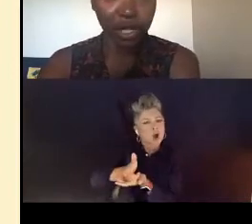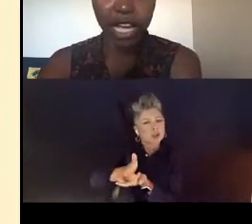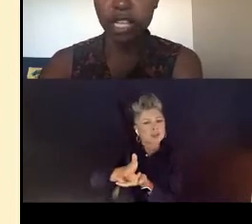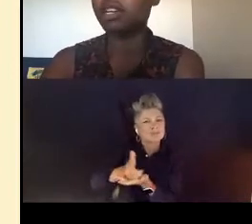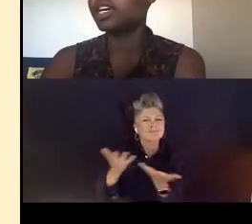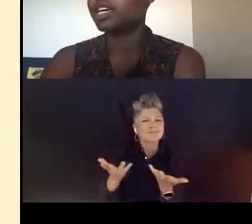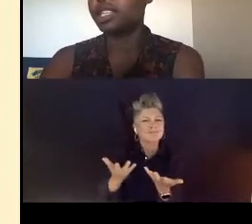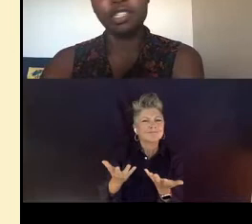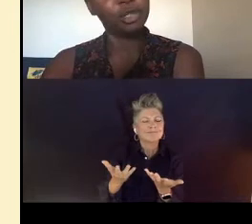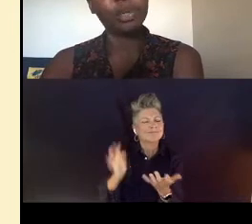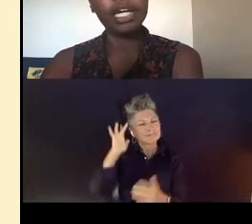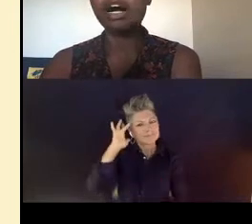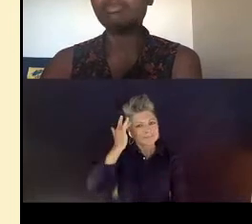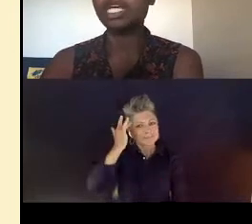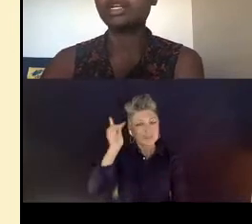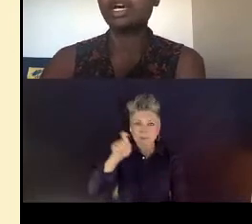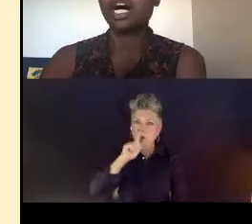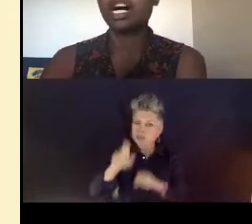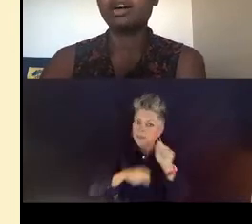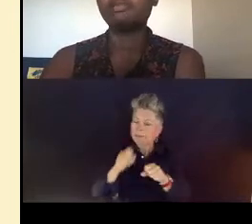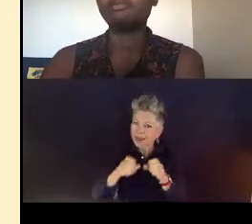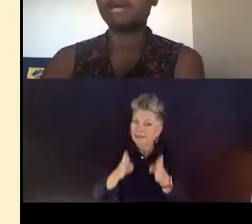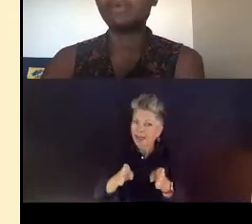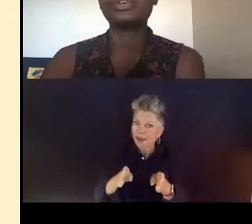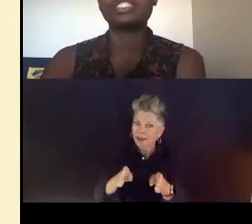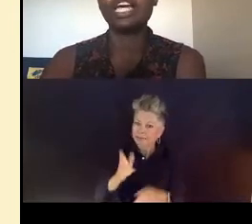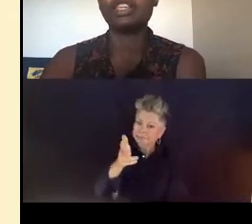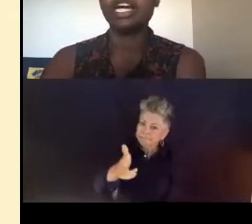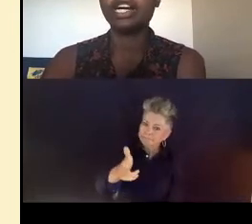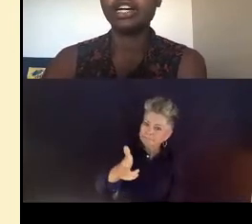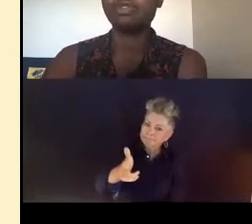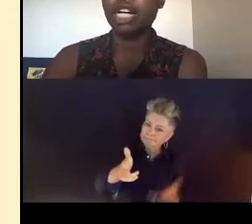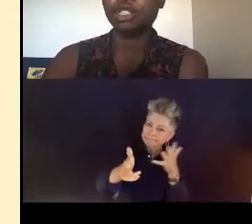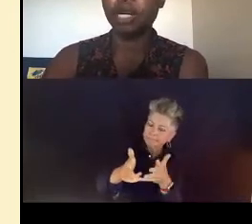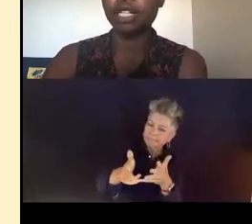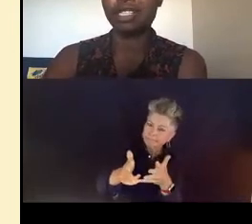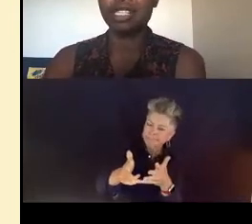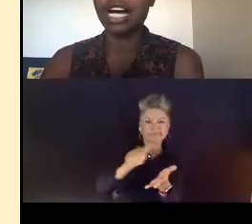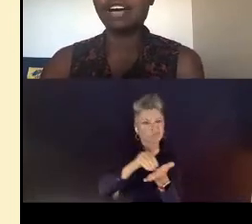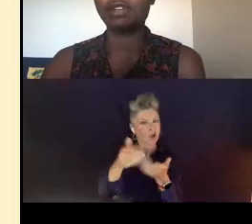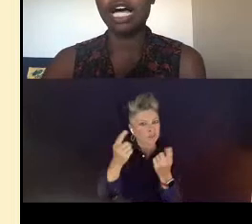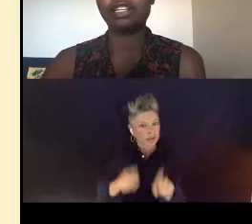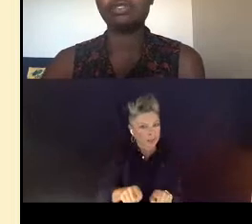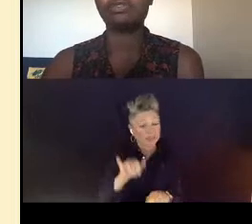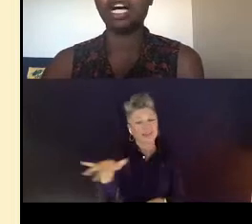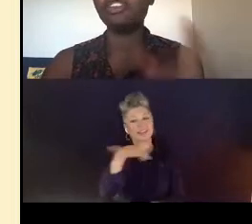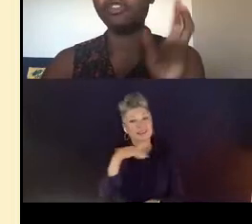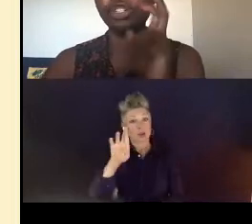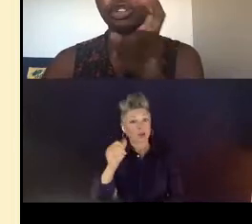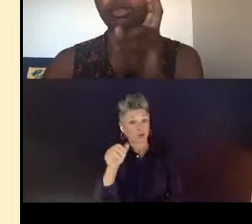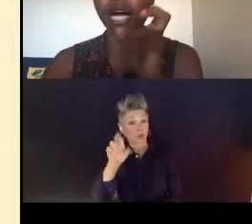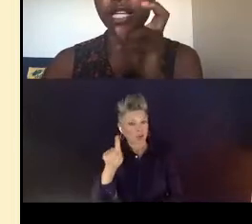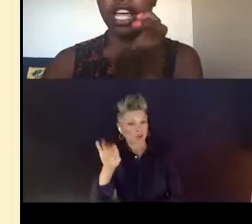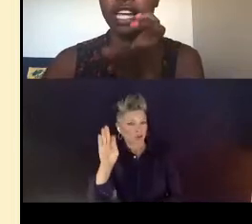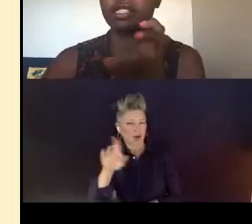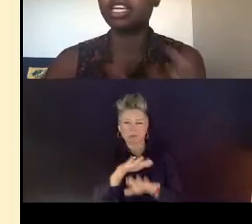bike lane. This is pretty common. I will say the area of Rogers Park does not have a lot of